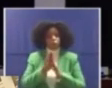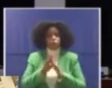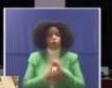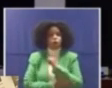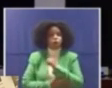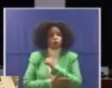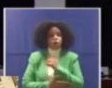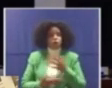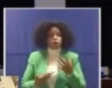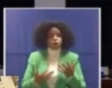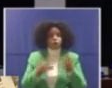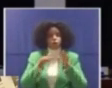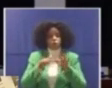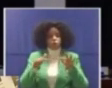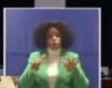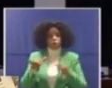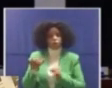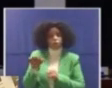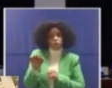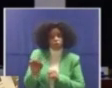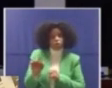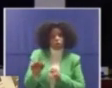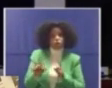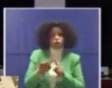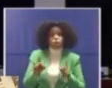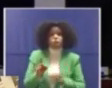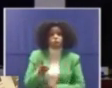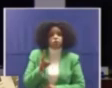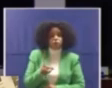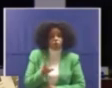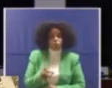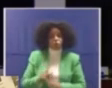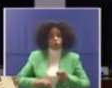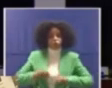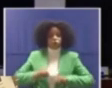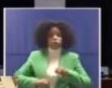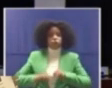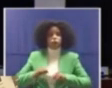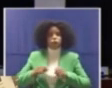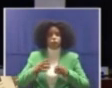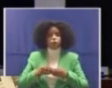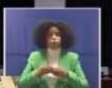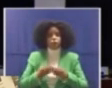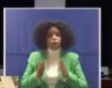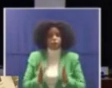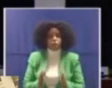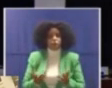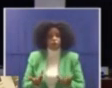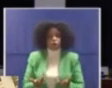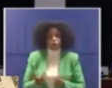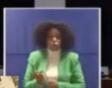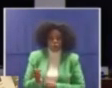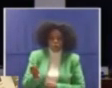also become a stable member of all countries in the continent.